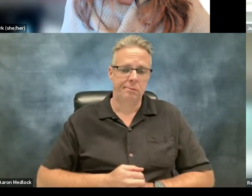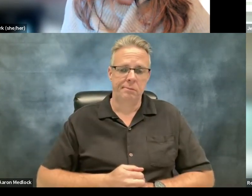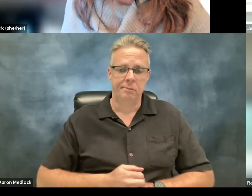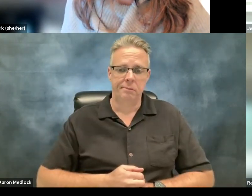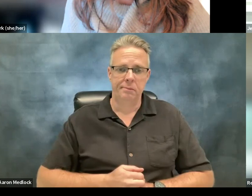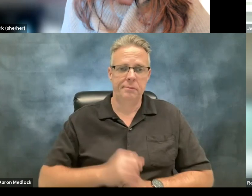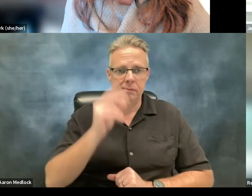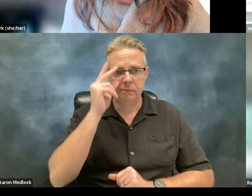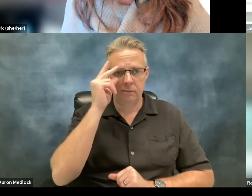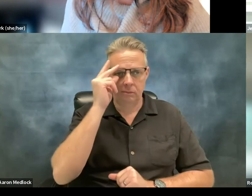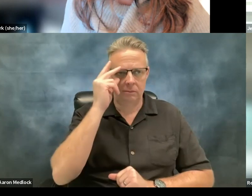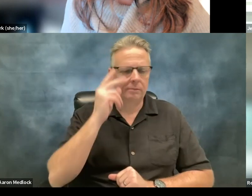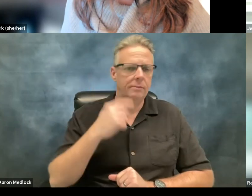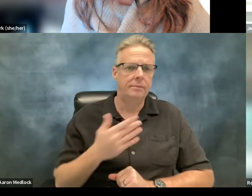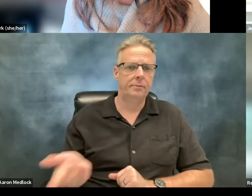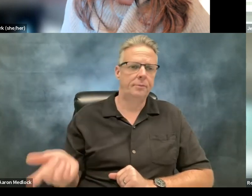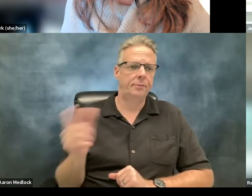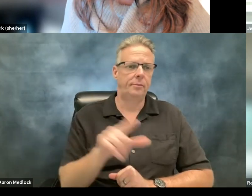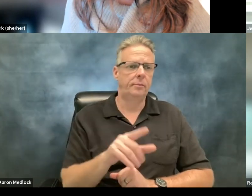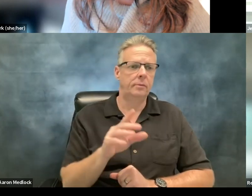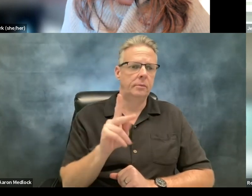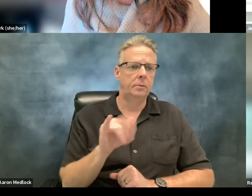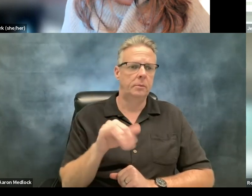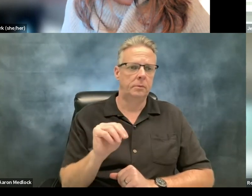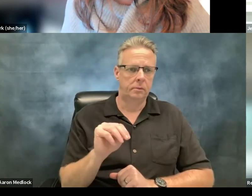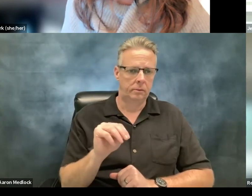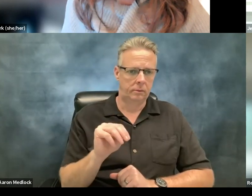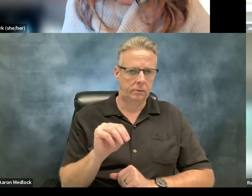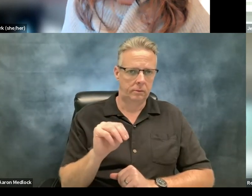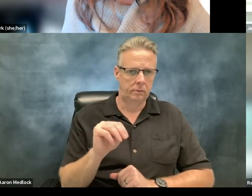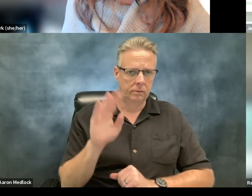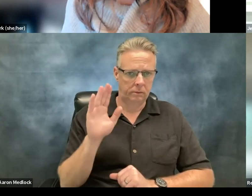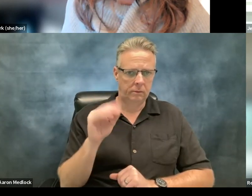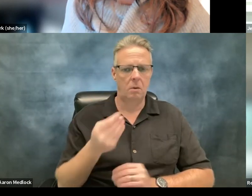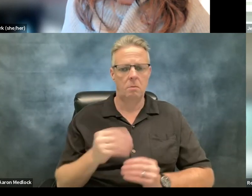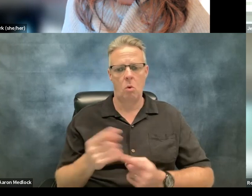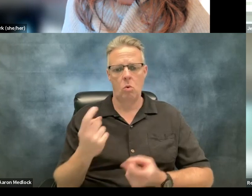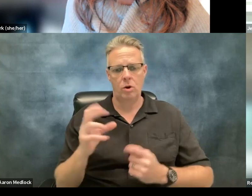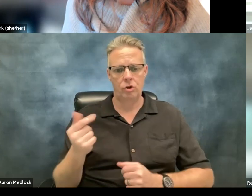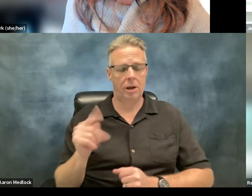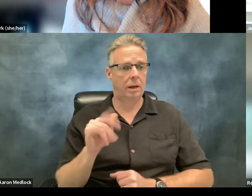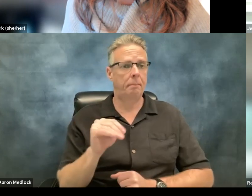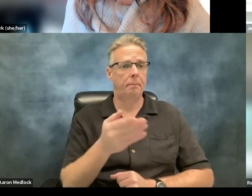Okay, I'm gonna go over to Kim and then take some more questions in the chat. Kim?